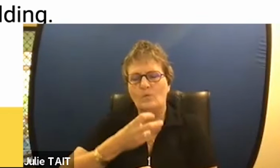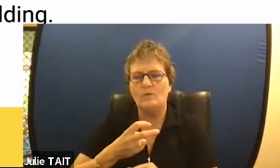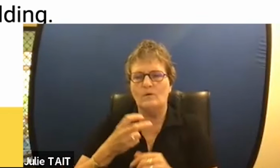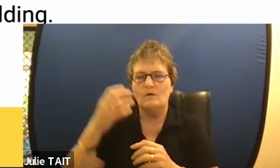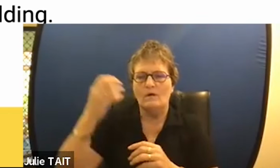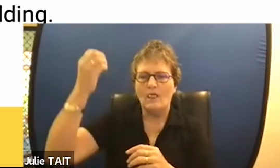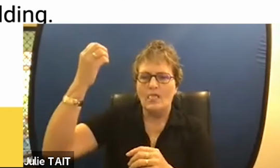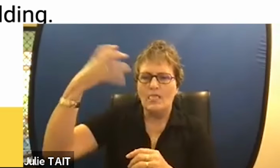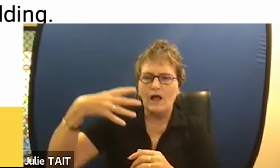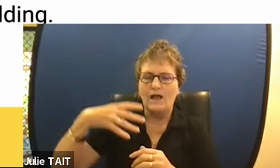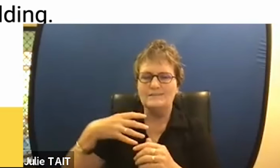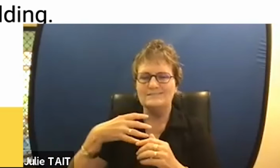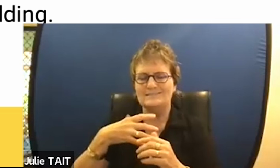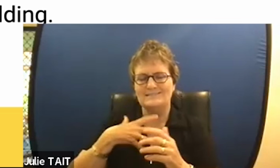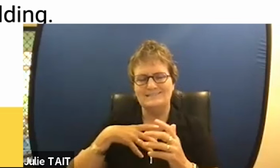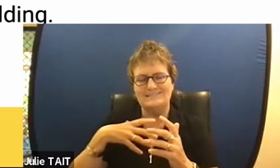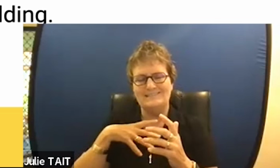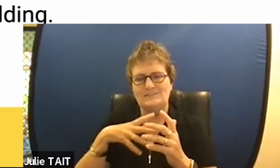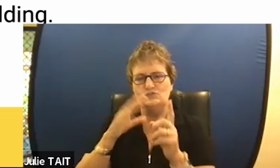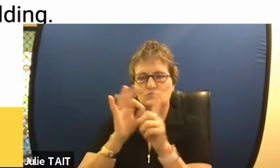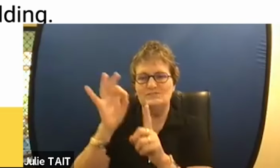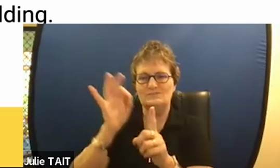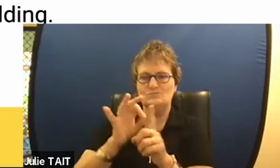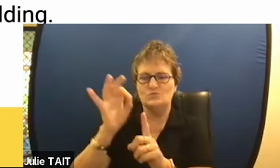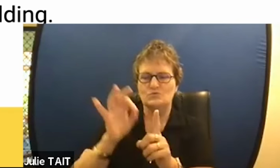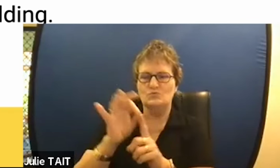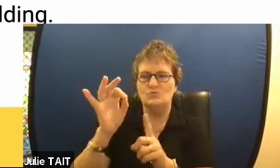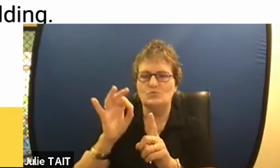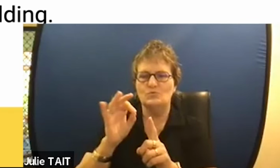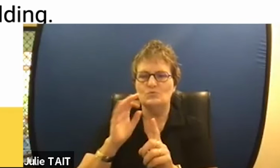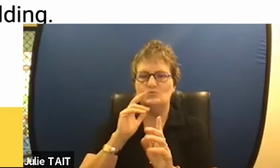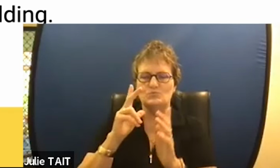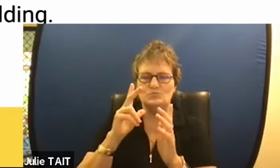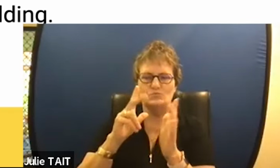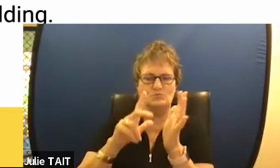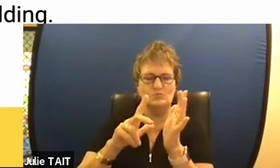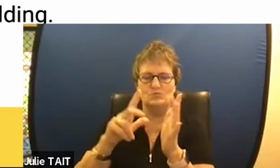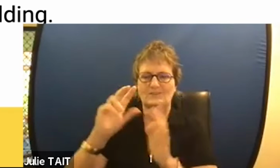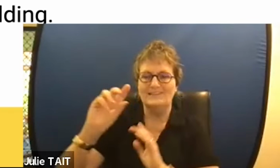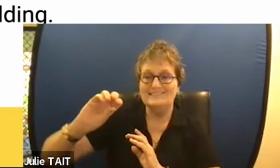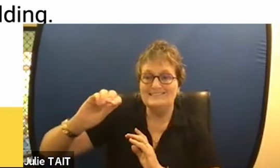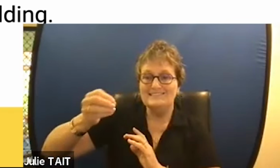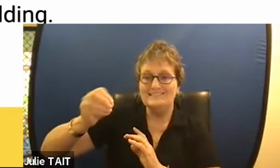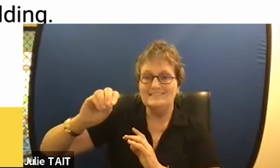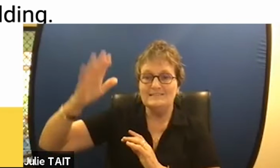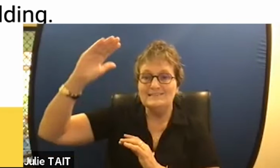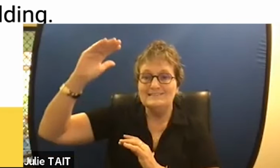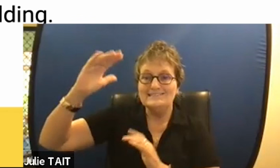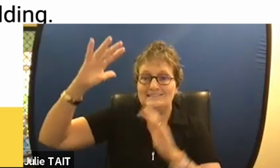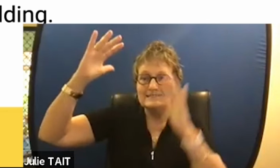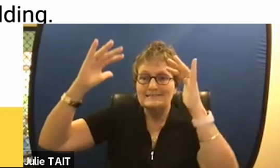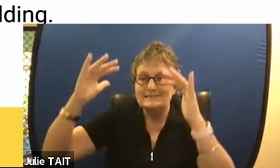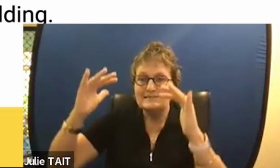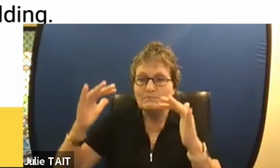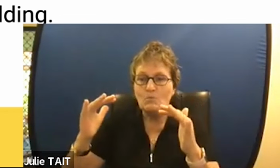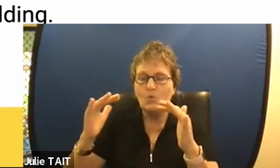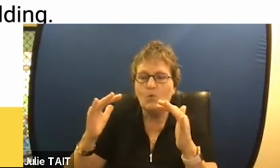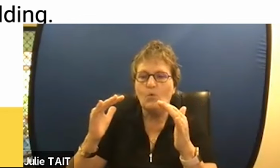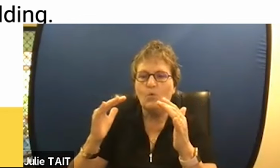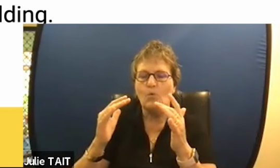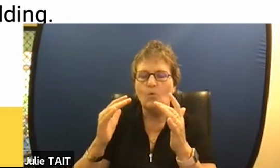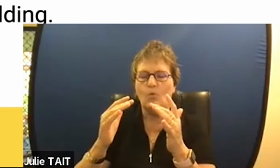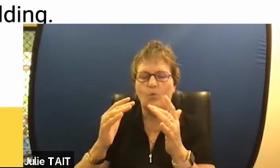lighting that could be improved by using dimmable LEDs, consistency across rooms, so you're not moving from a dark